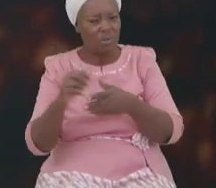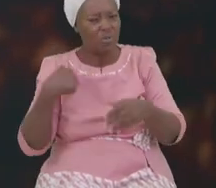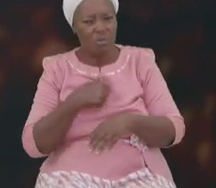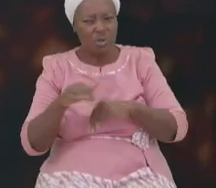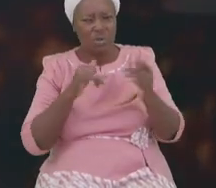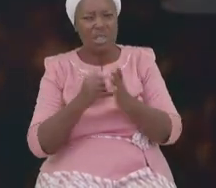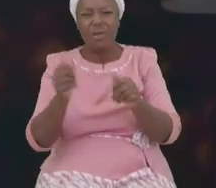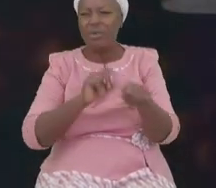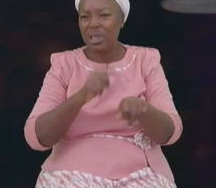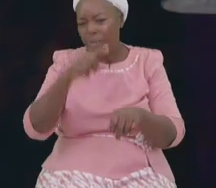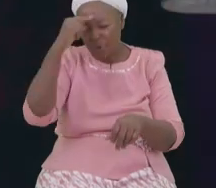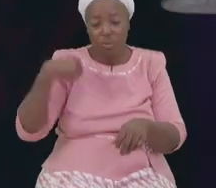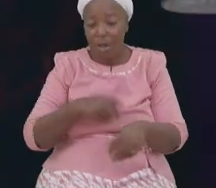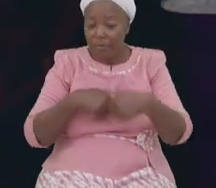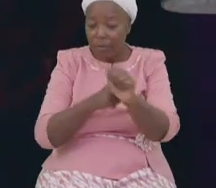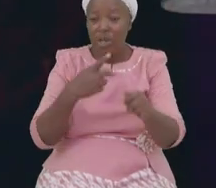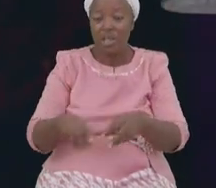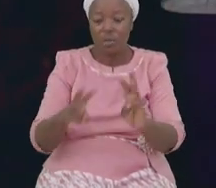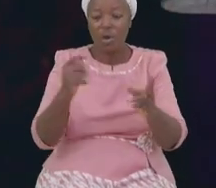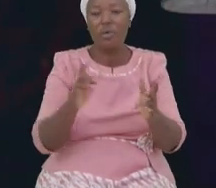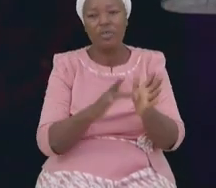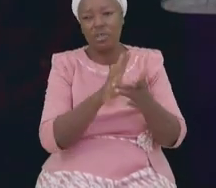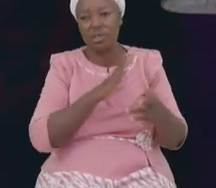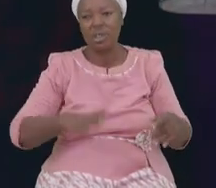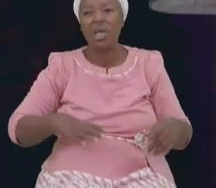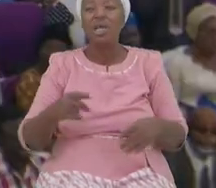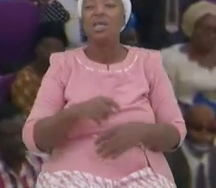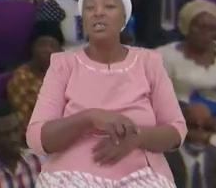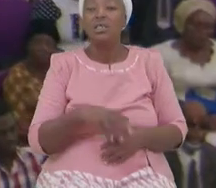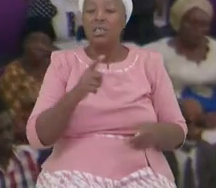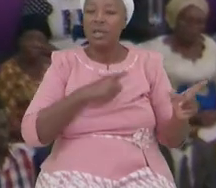the pattern of Jesus. The Lord will do it for you.